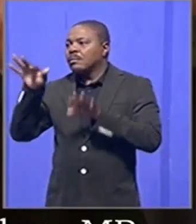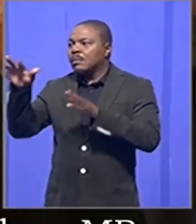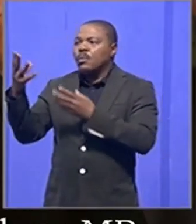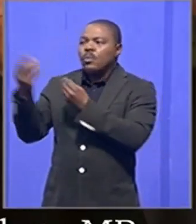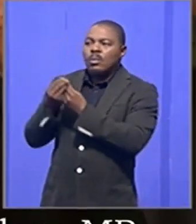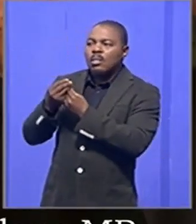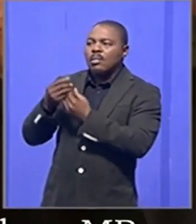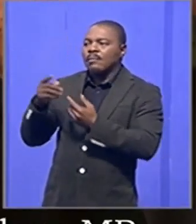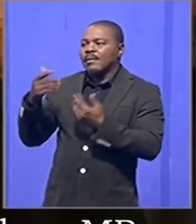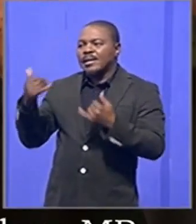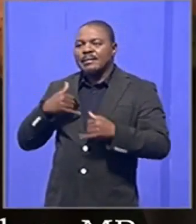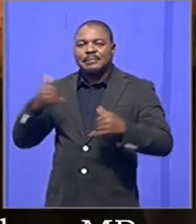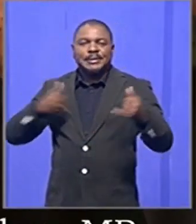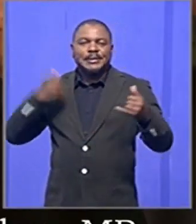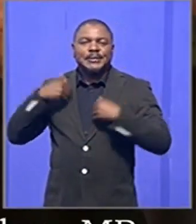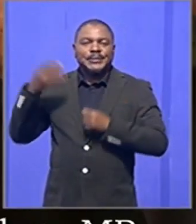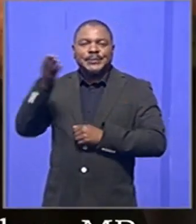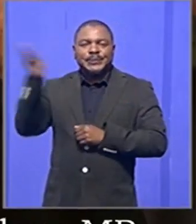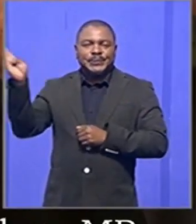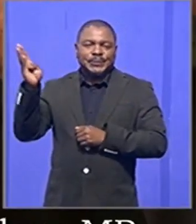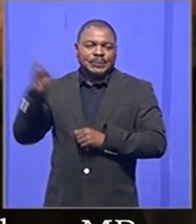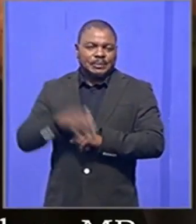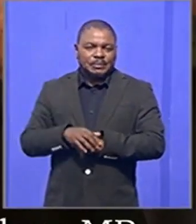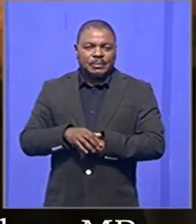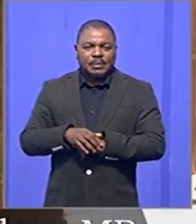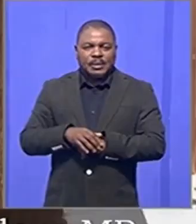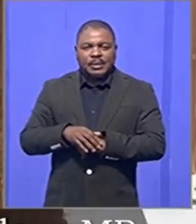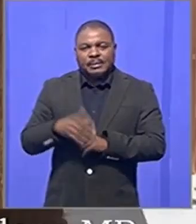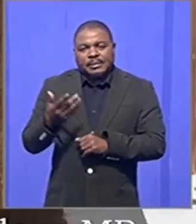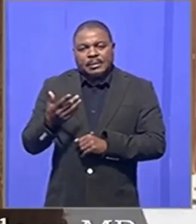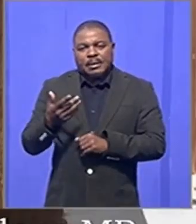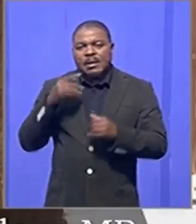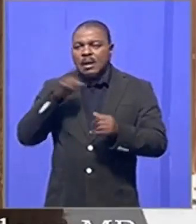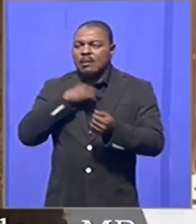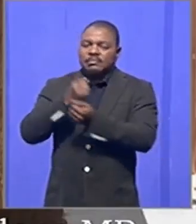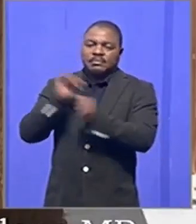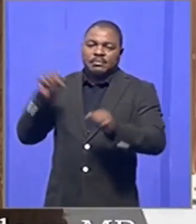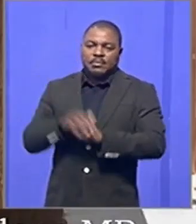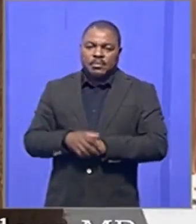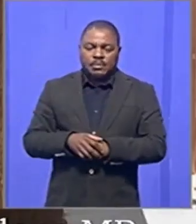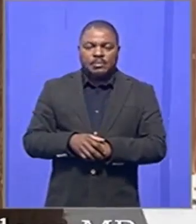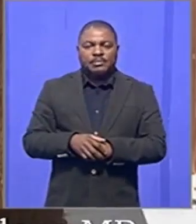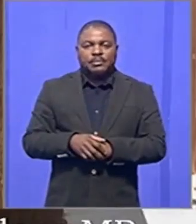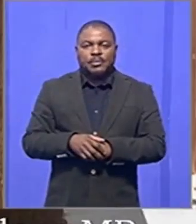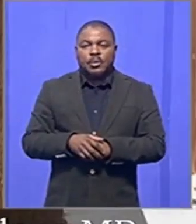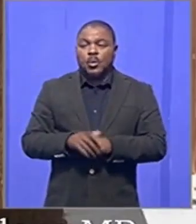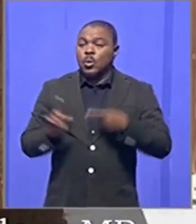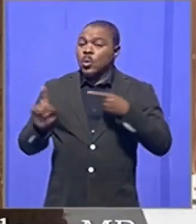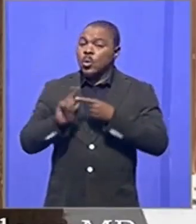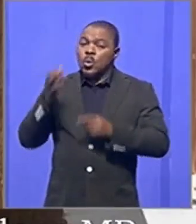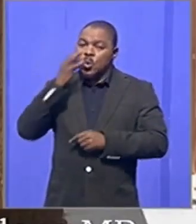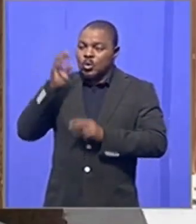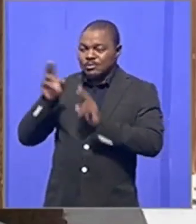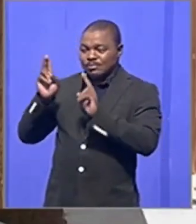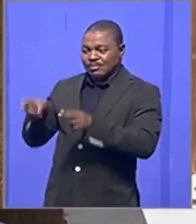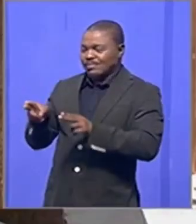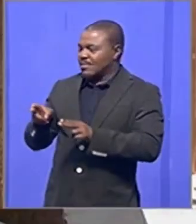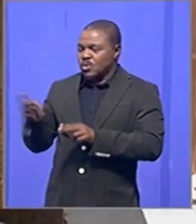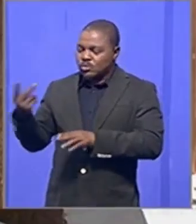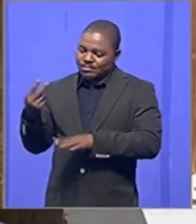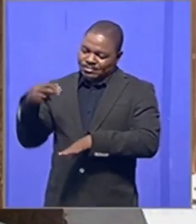fun and they release them. Akazanga aloba. O re a se a tlhokofala o tlo